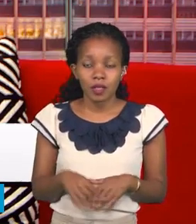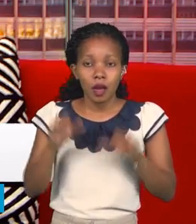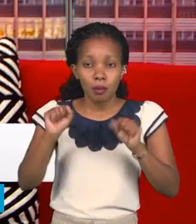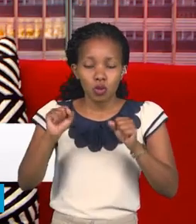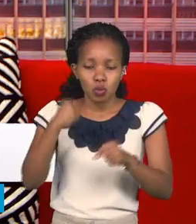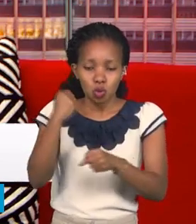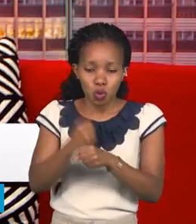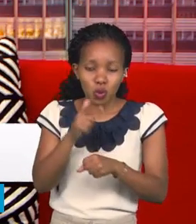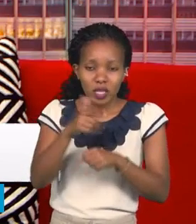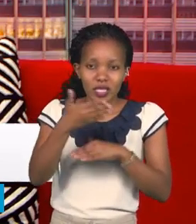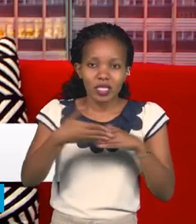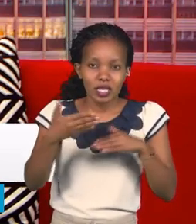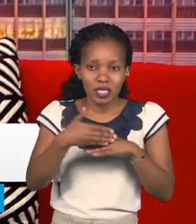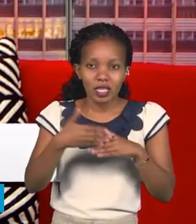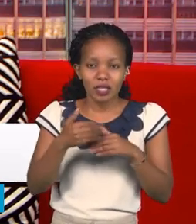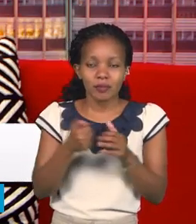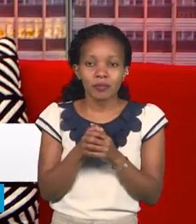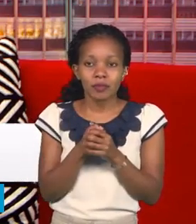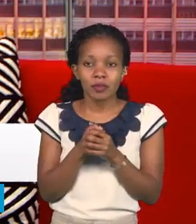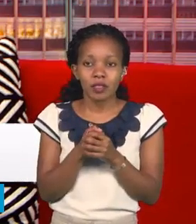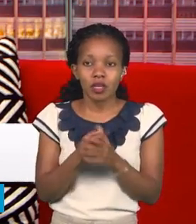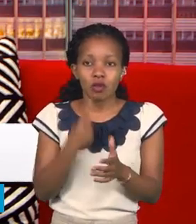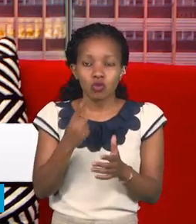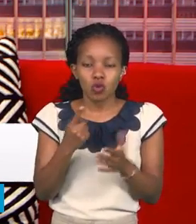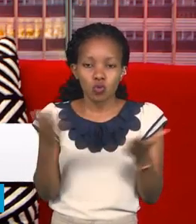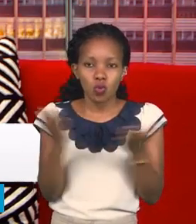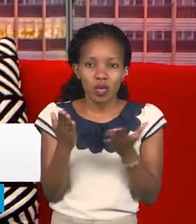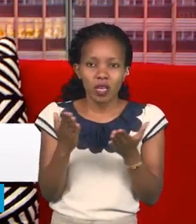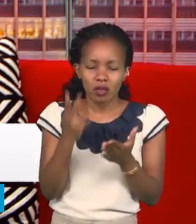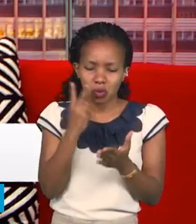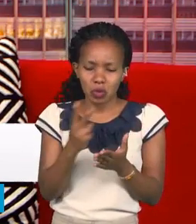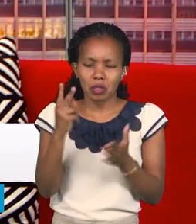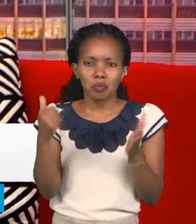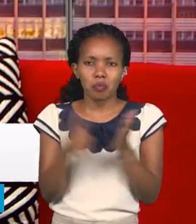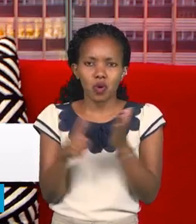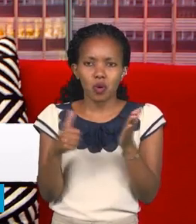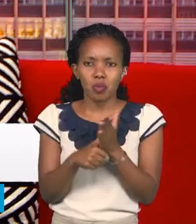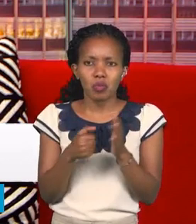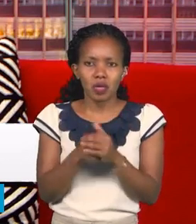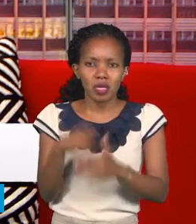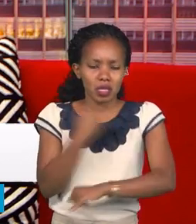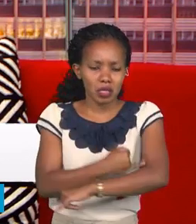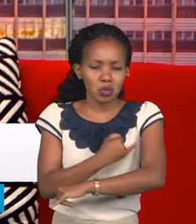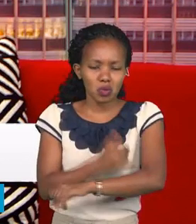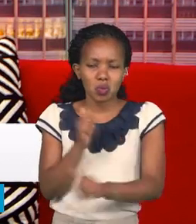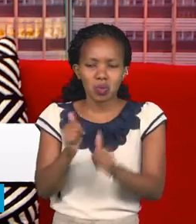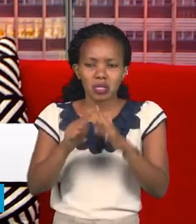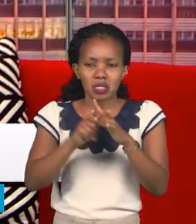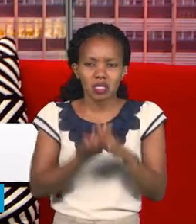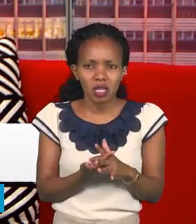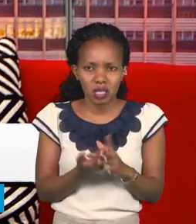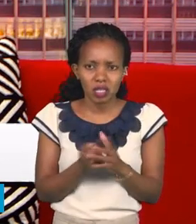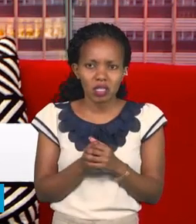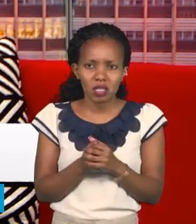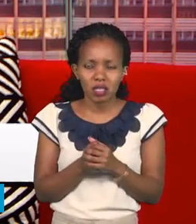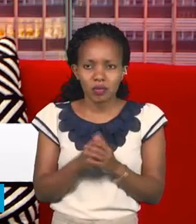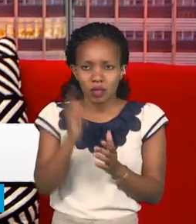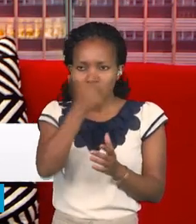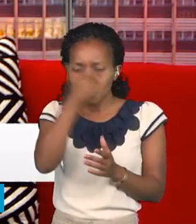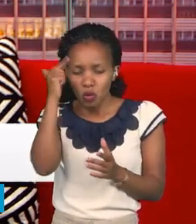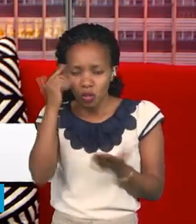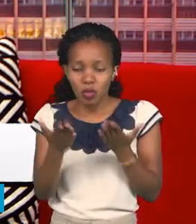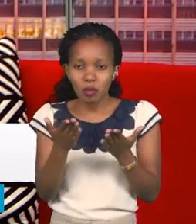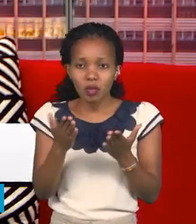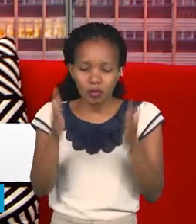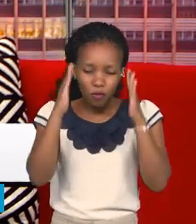only those surgeries, and they have to also. That's why we see a lot of standalone institutes that are coming up, which are dedicated only for IVF, which